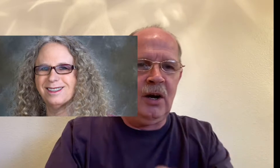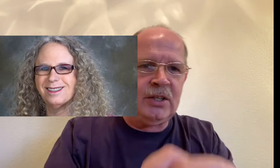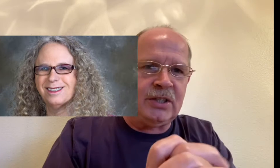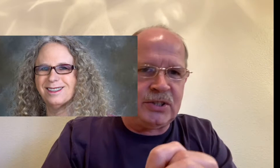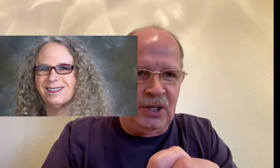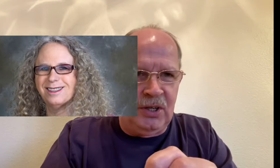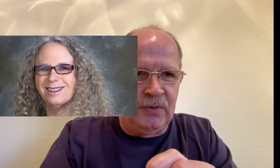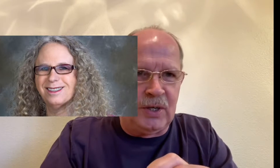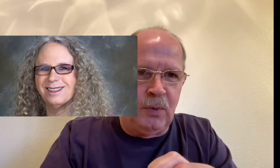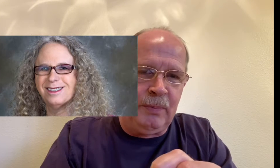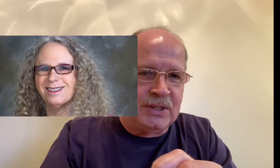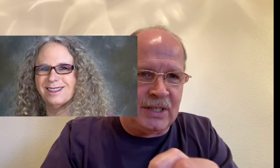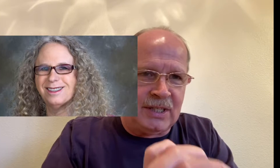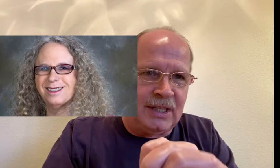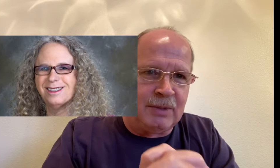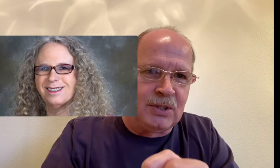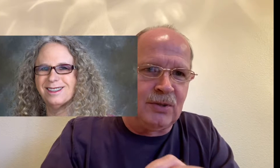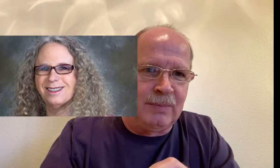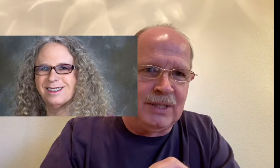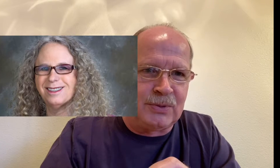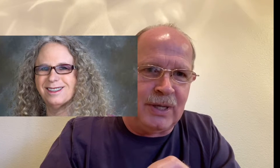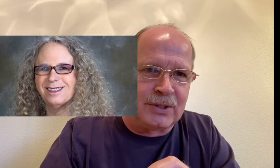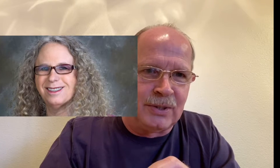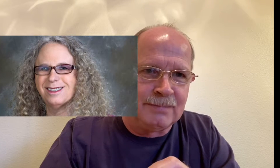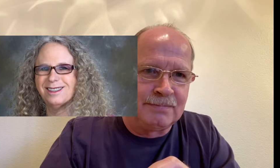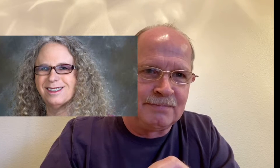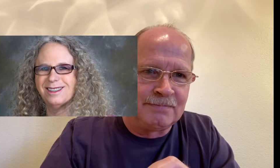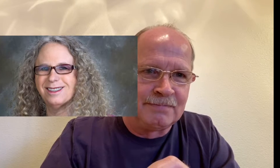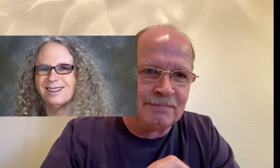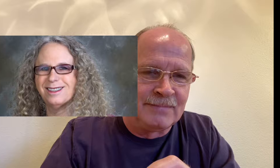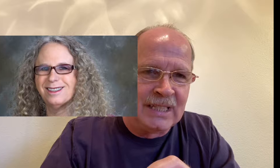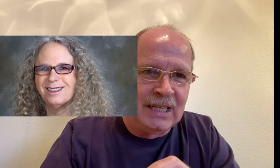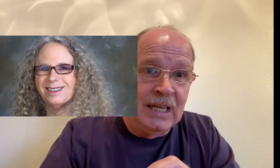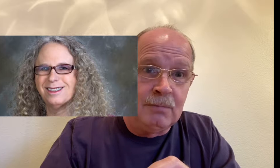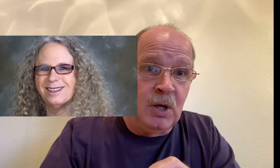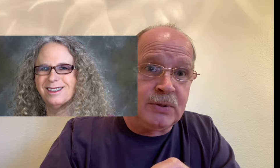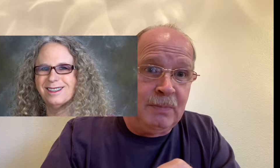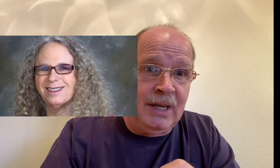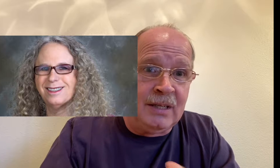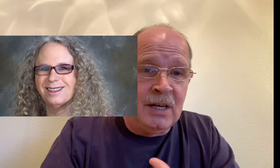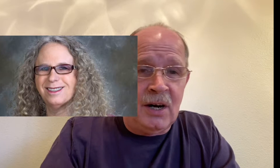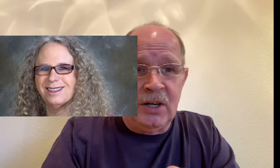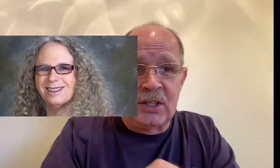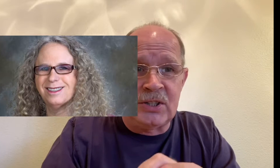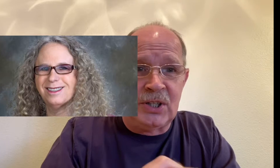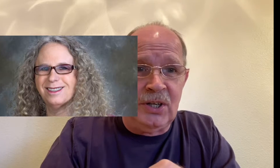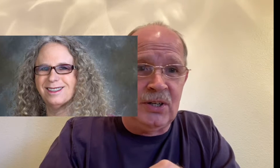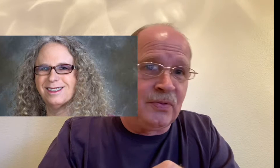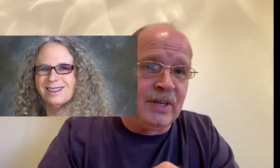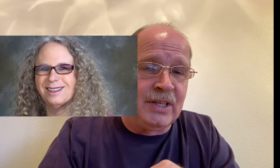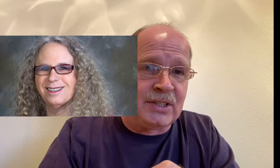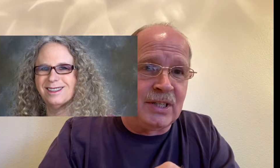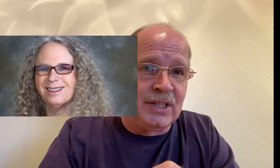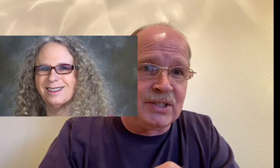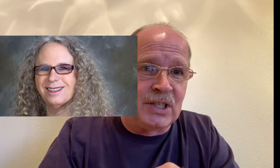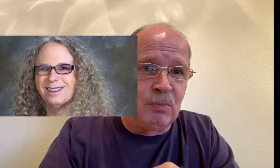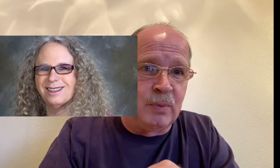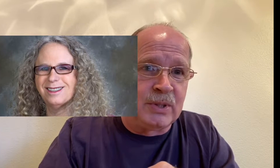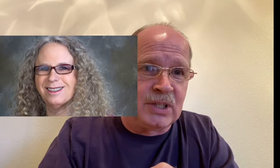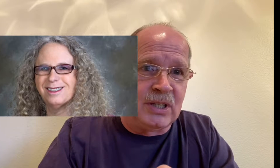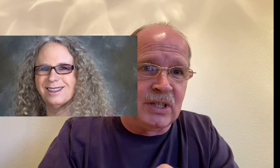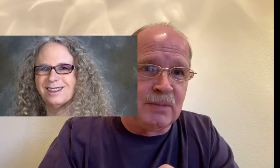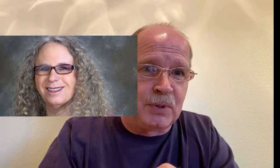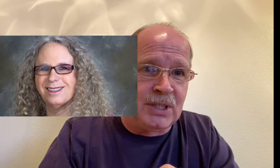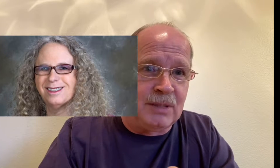men aren't concerned that a woman's going to come into the men's restroom. Most men aren't concerned that some